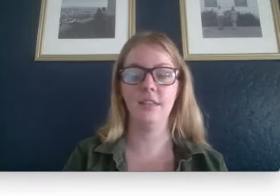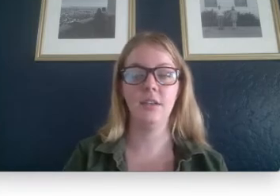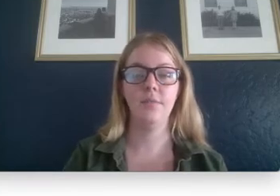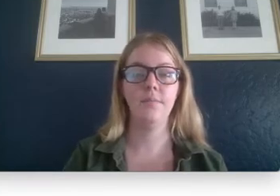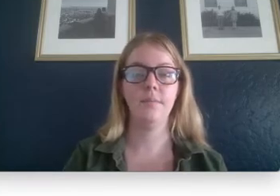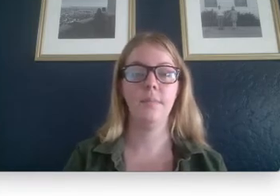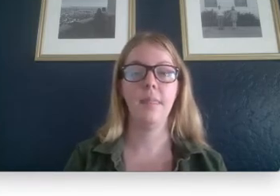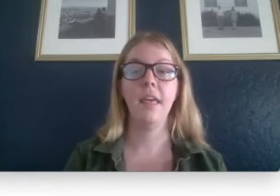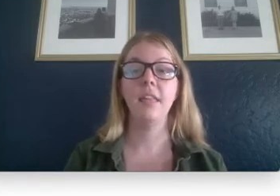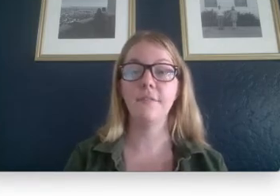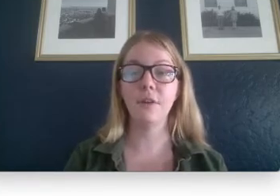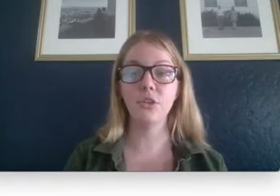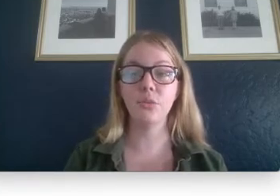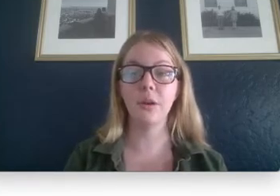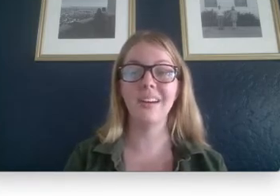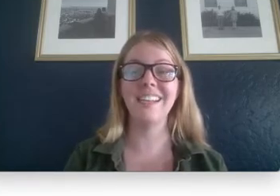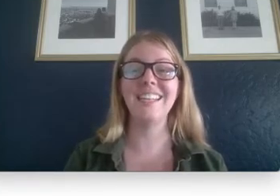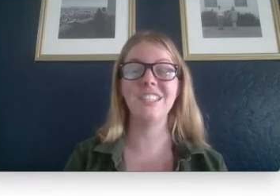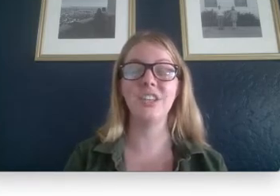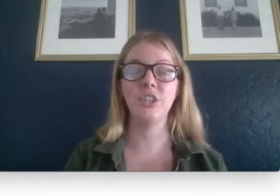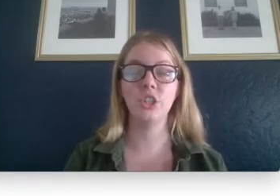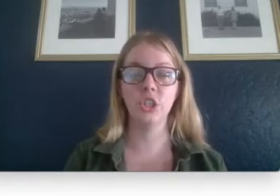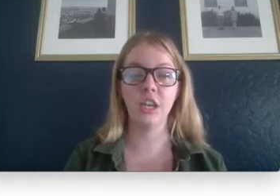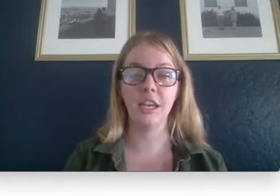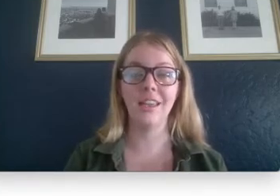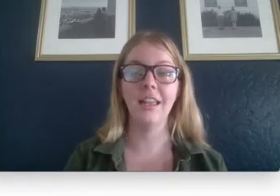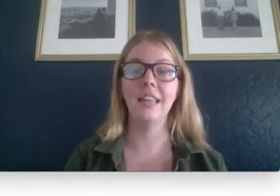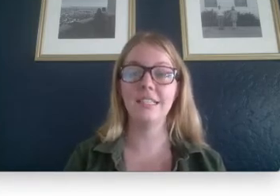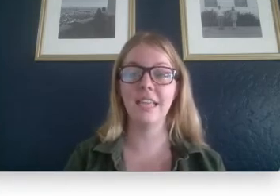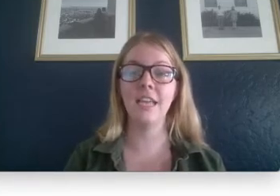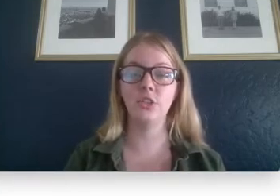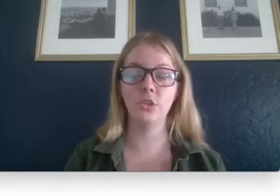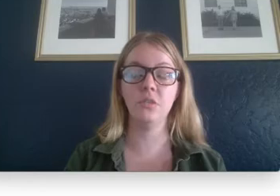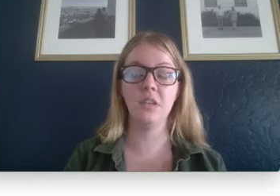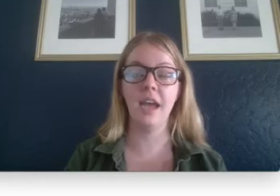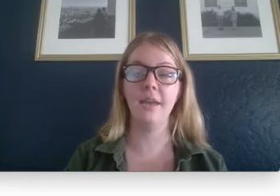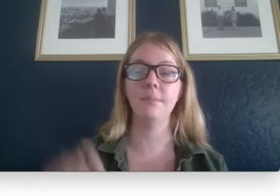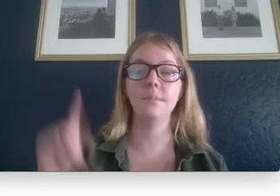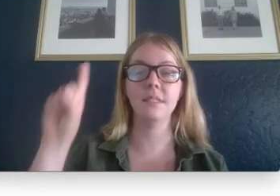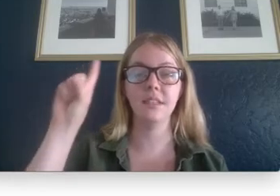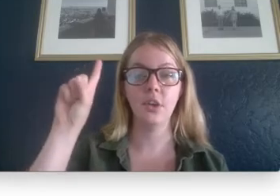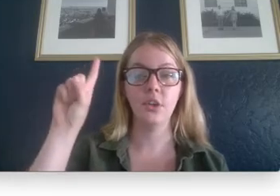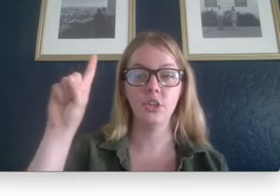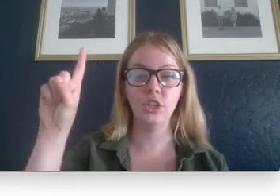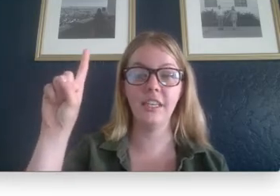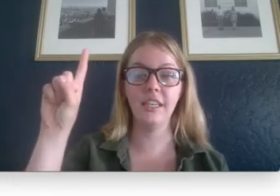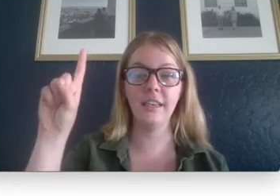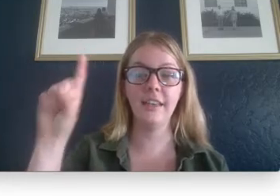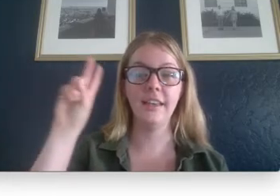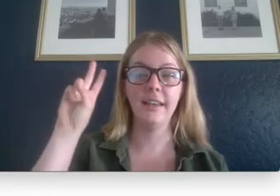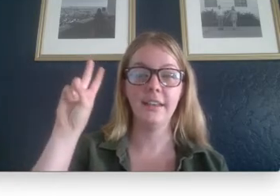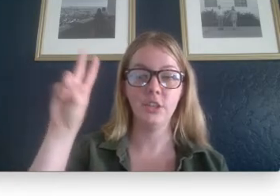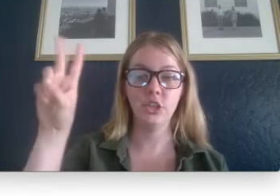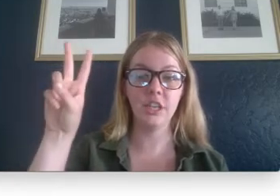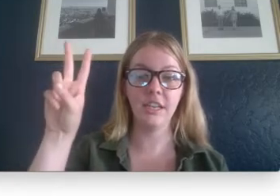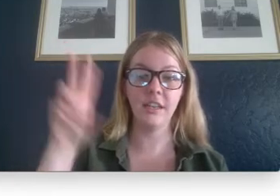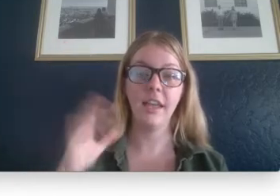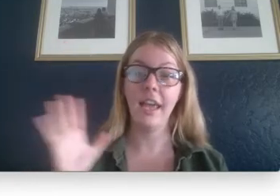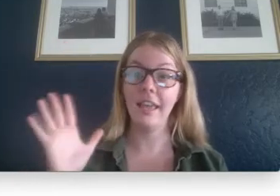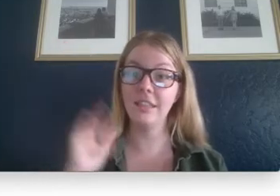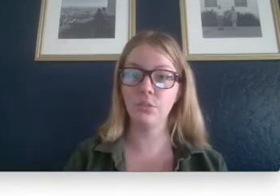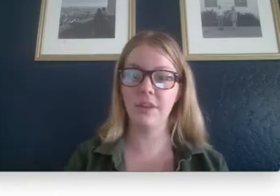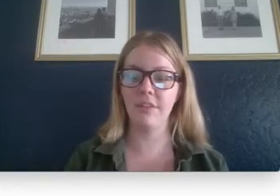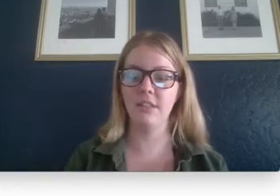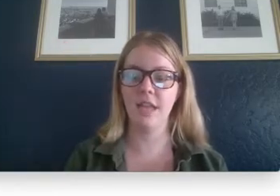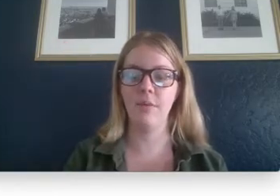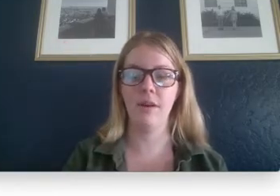end. The first word is she. Let's say it 2 times. She, she. And